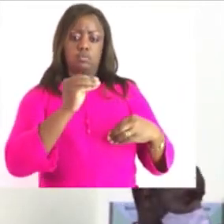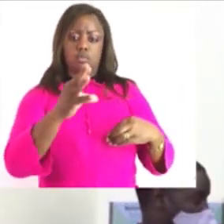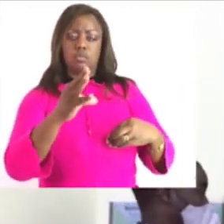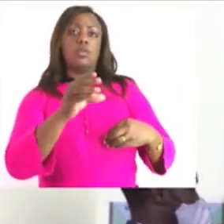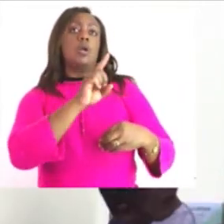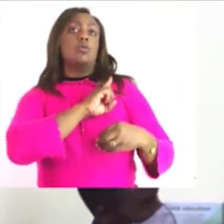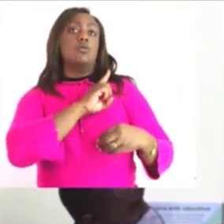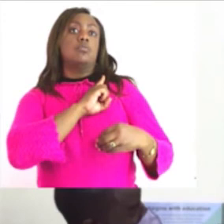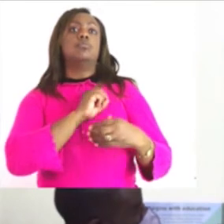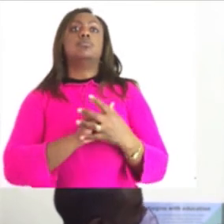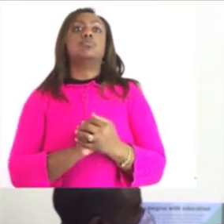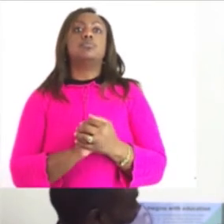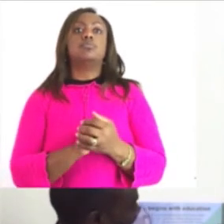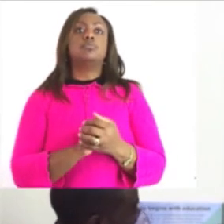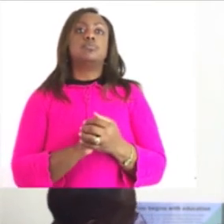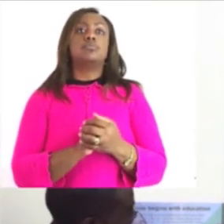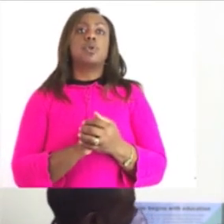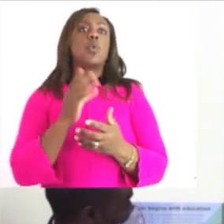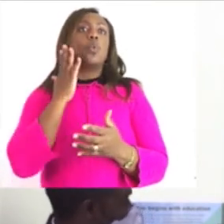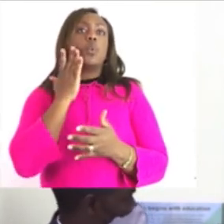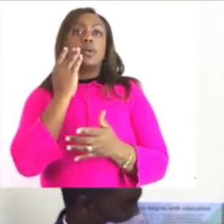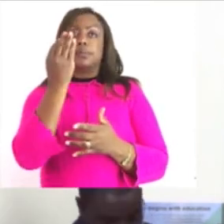during the process of breathing?